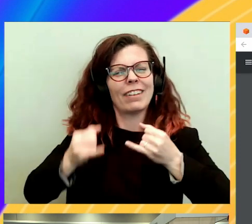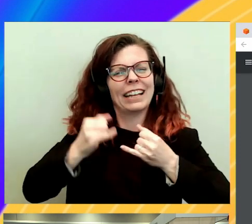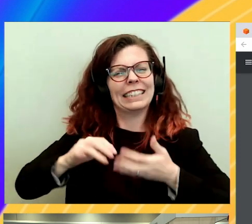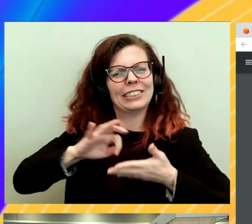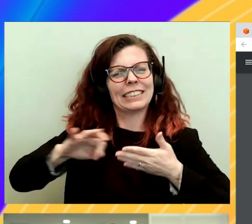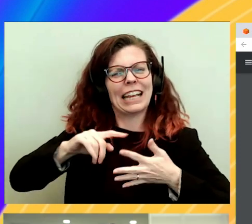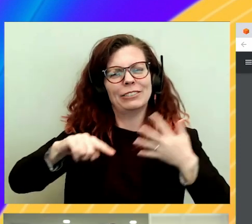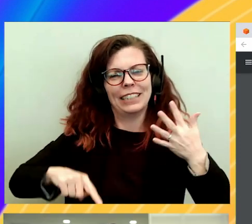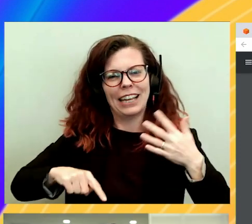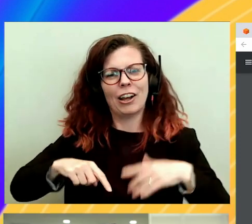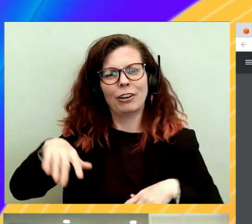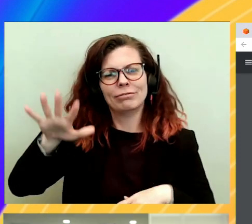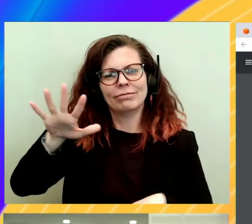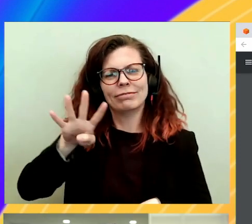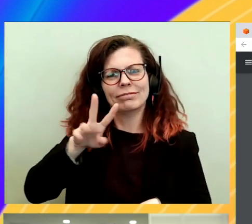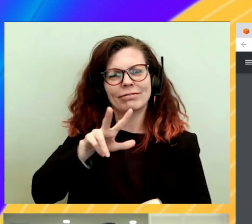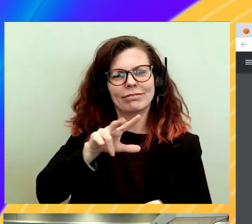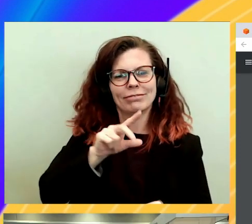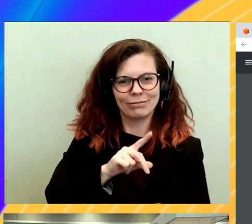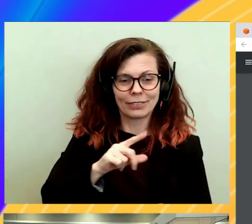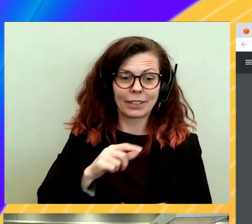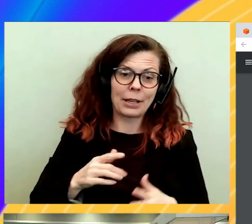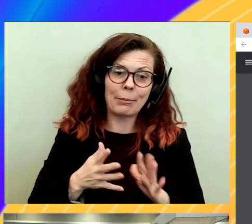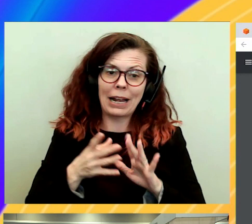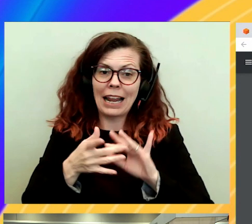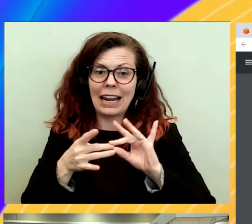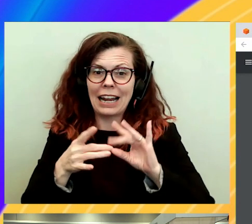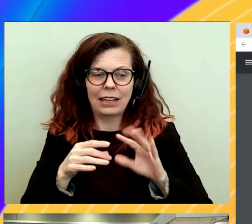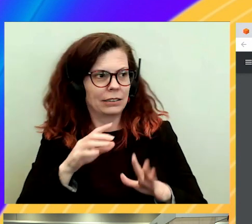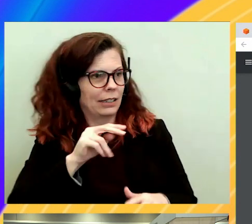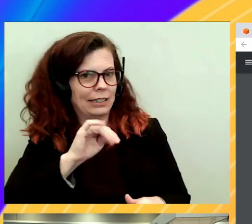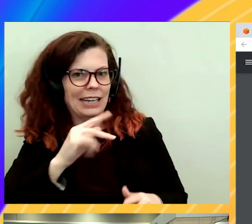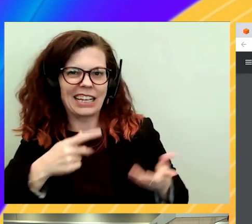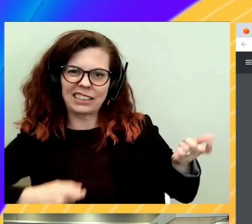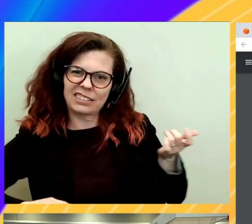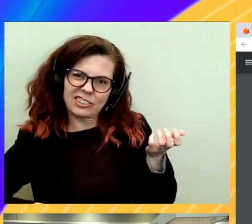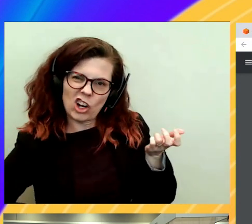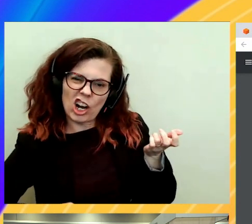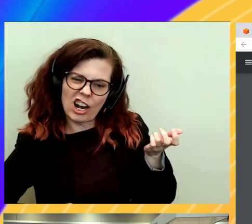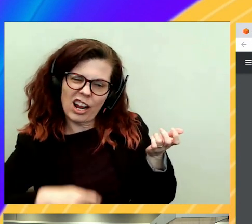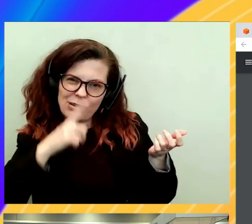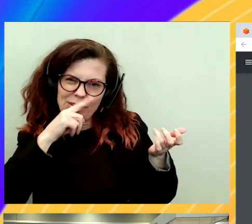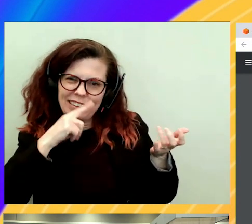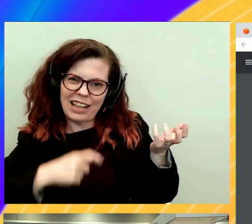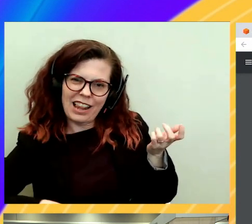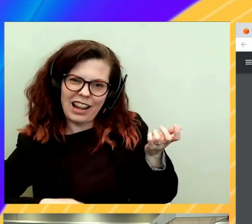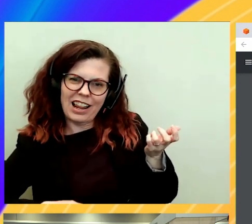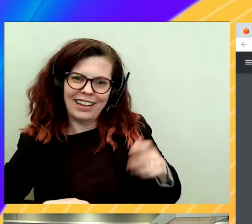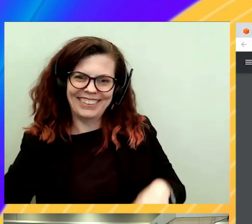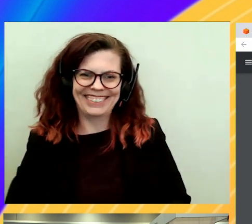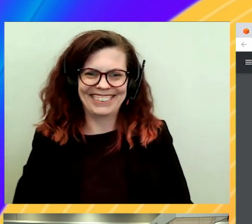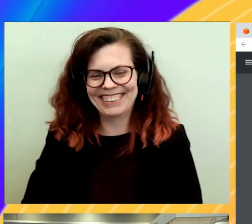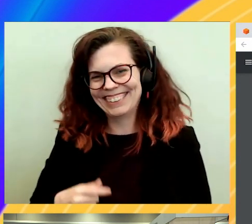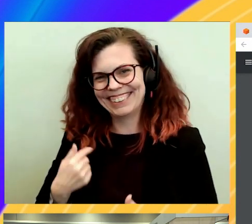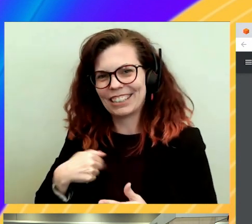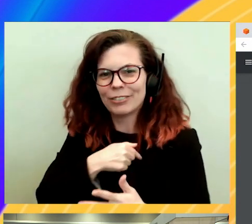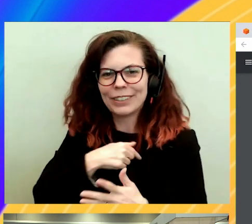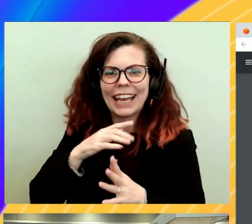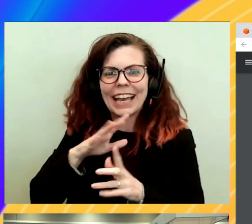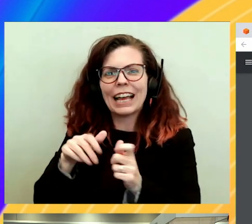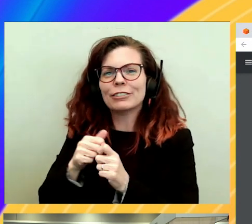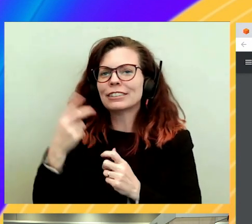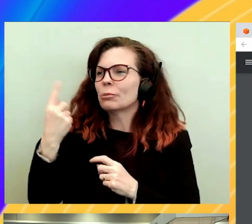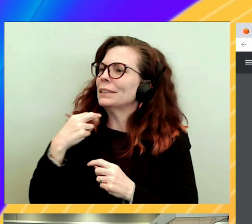Ba-da-da-ba. I mean, Nick is over there playing the air guitar. And we got some backup vocals.